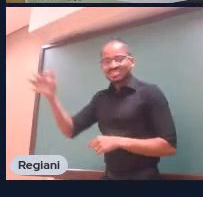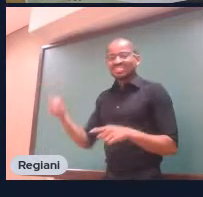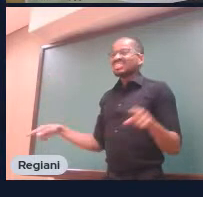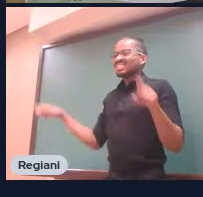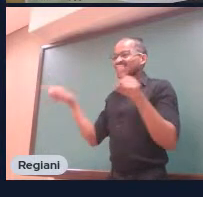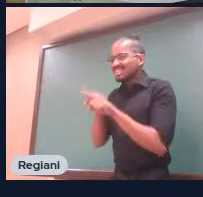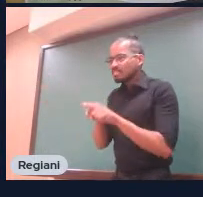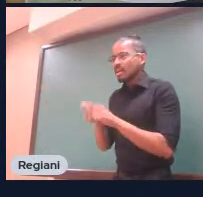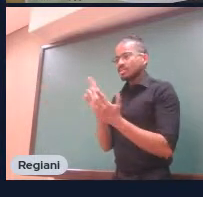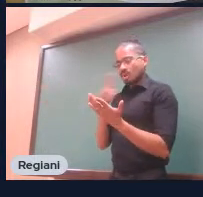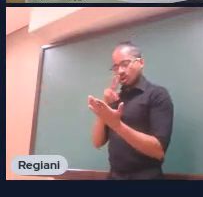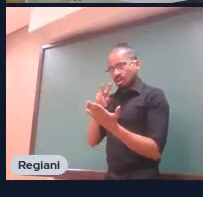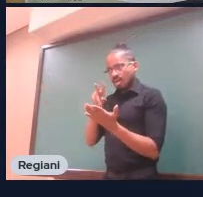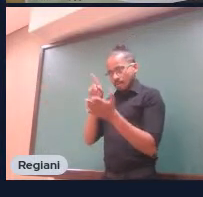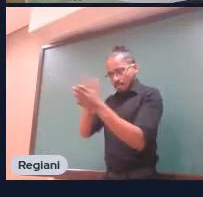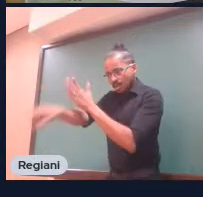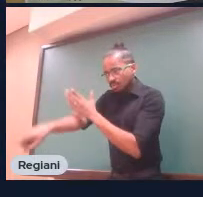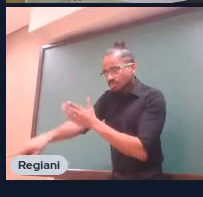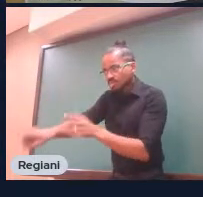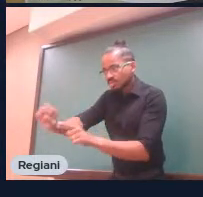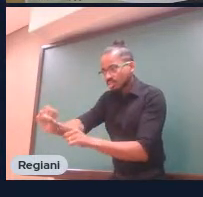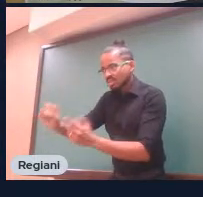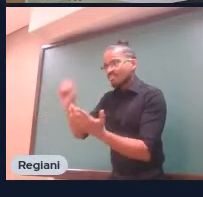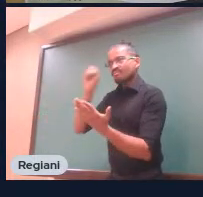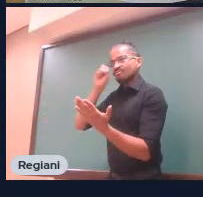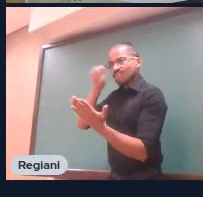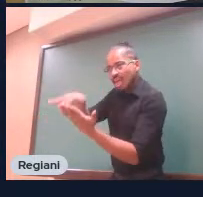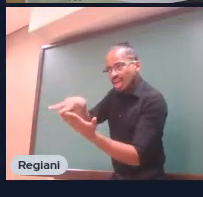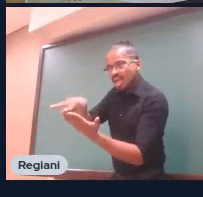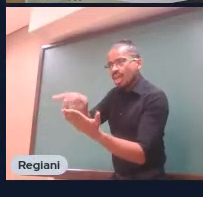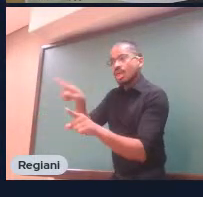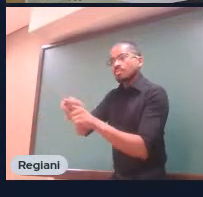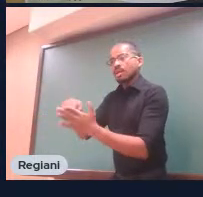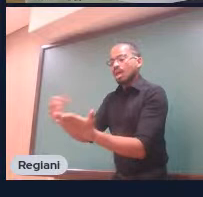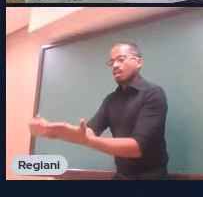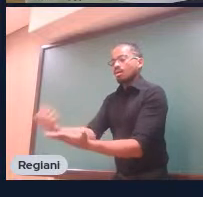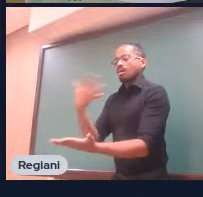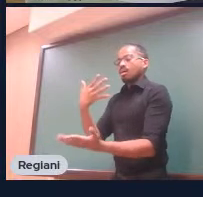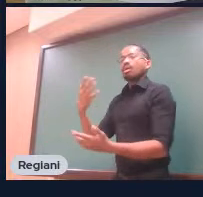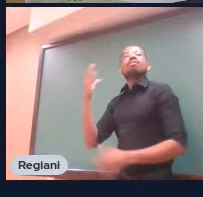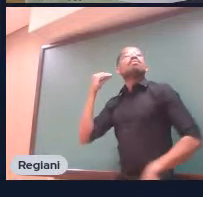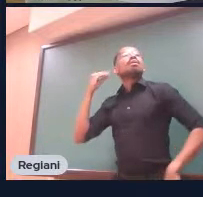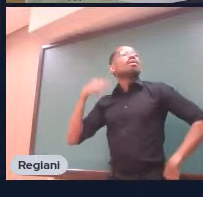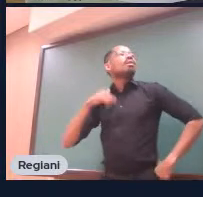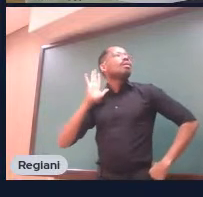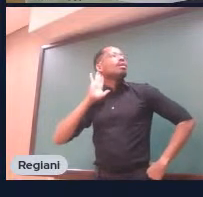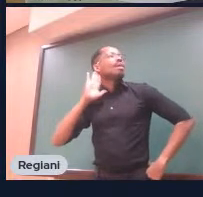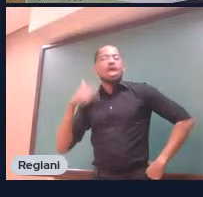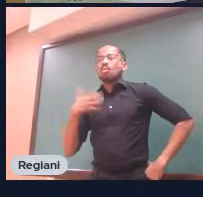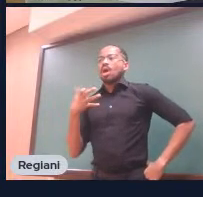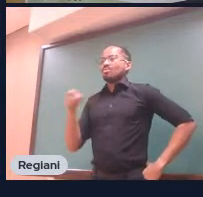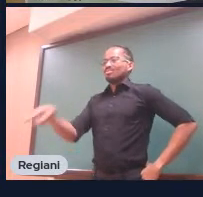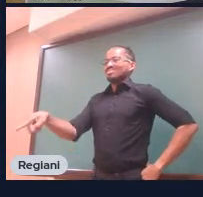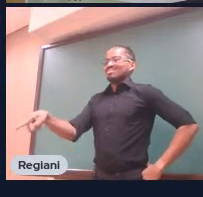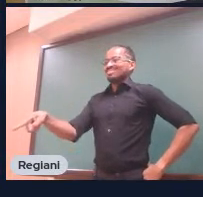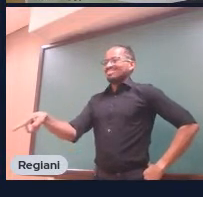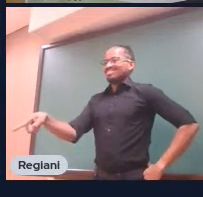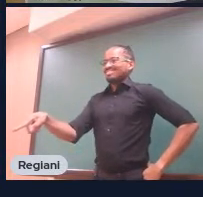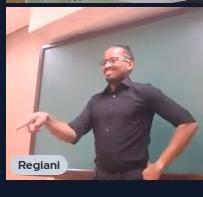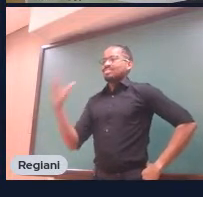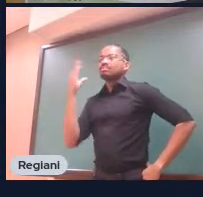and see rather than look up. We will point the device rather than look up.